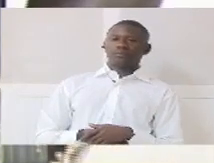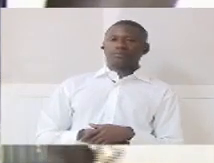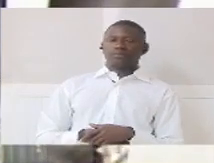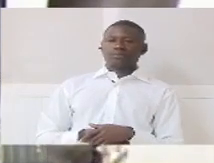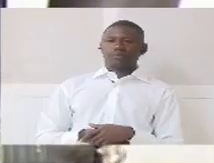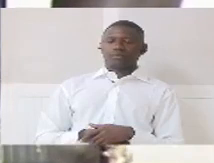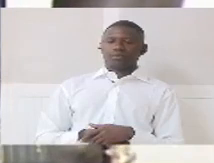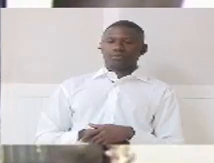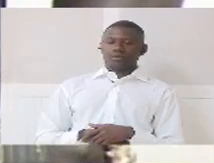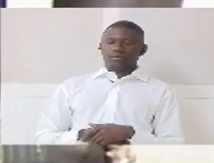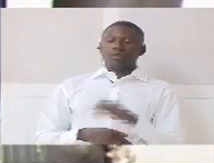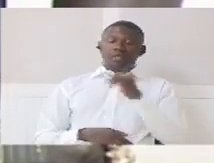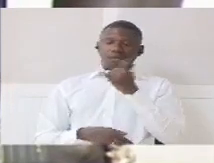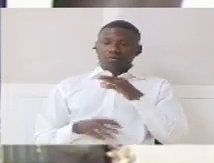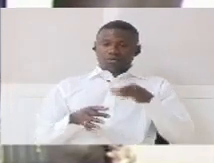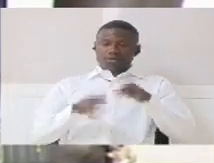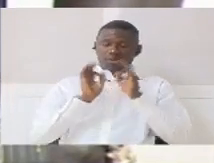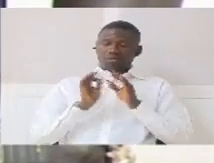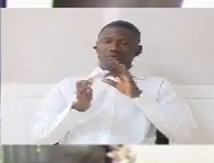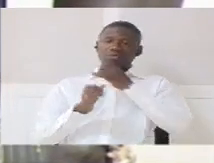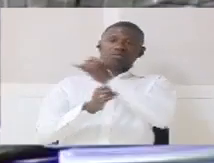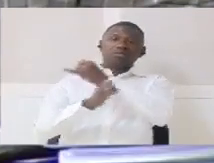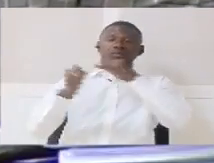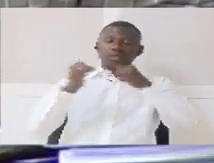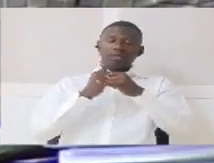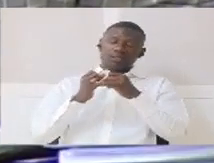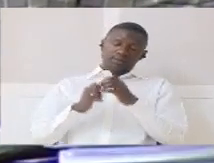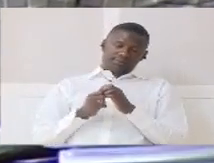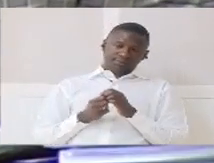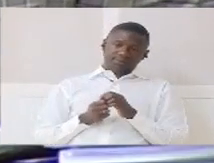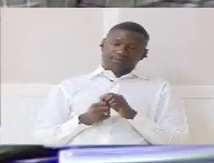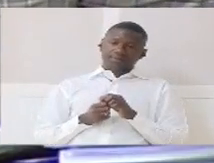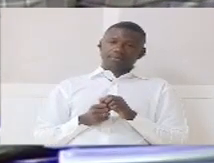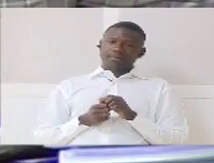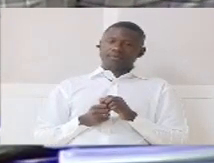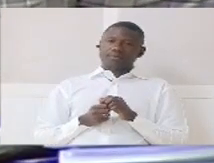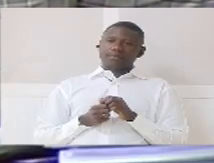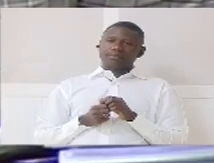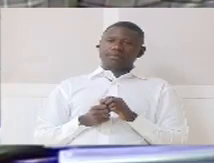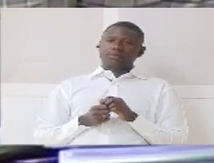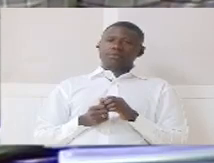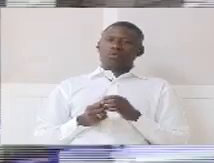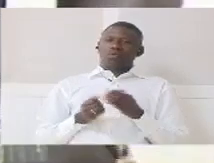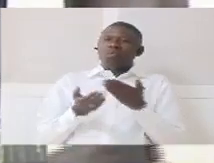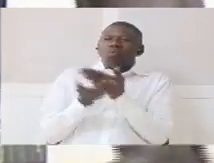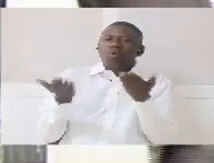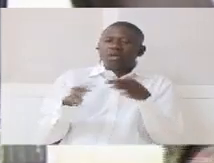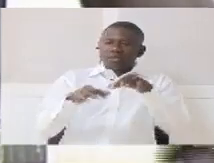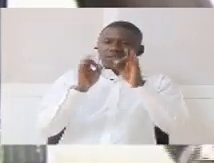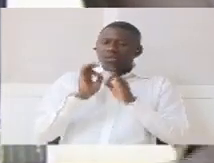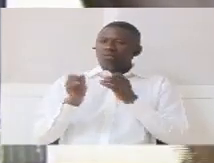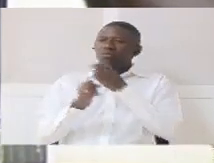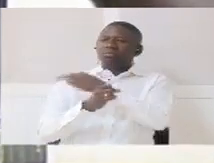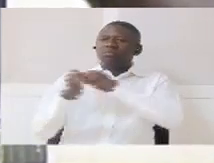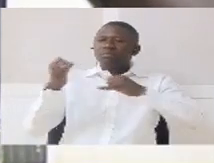atadnu makati lefa makati was taken to makati and what was the reason for taking him to makati sa amuna kata dalilote